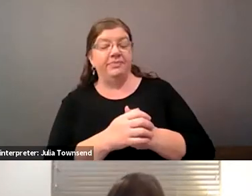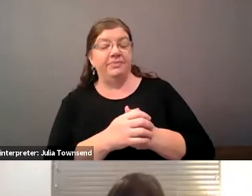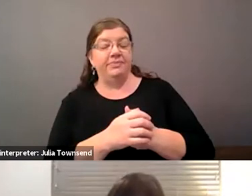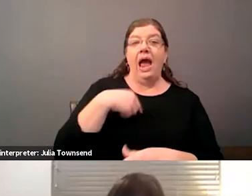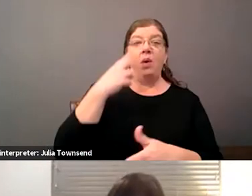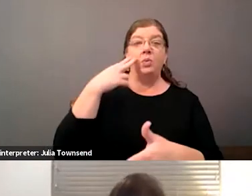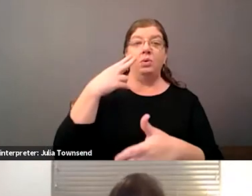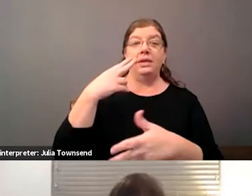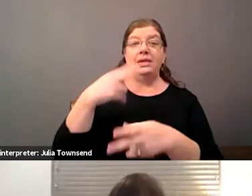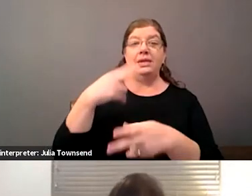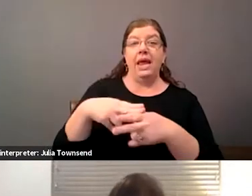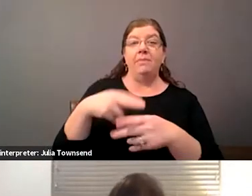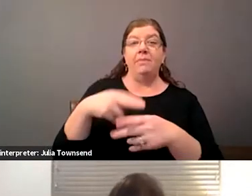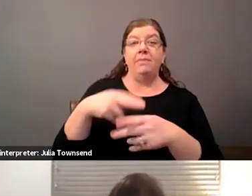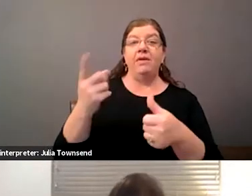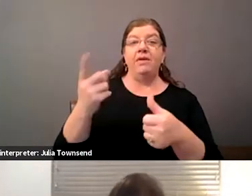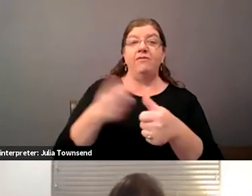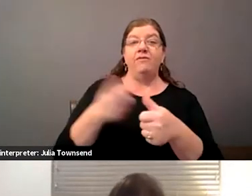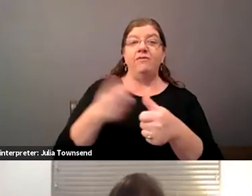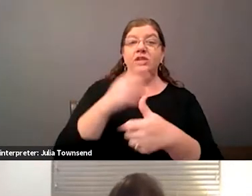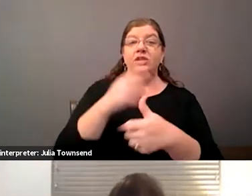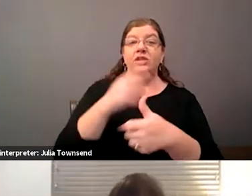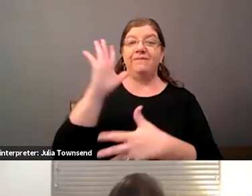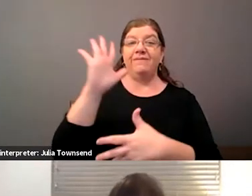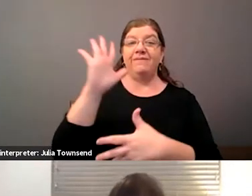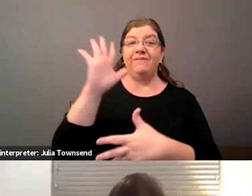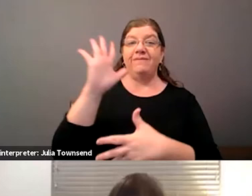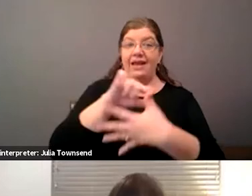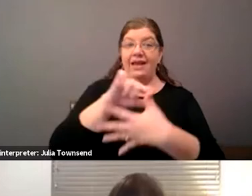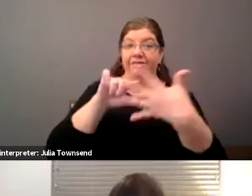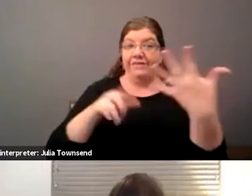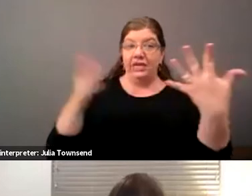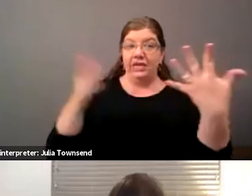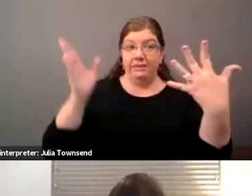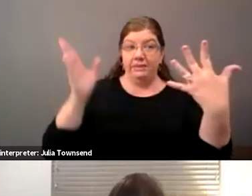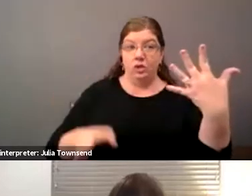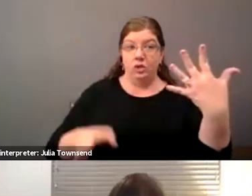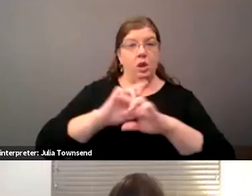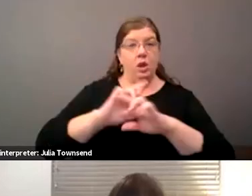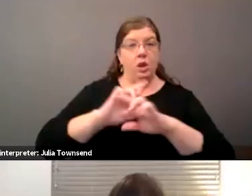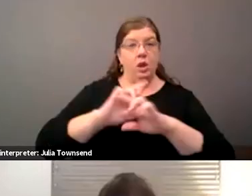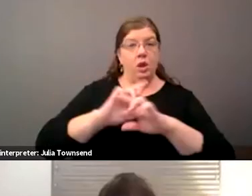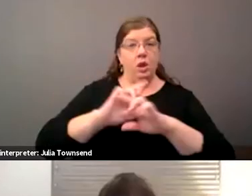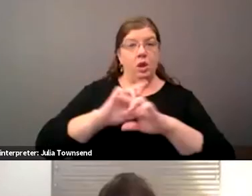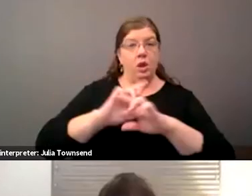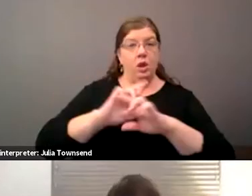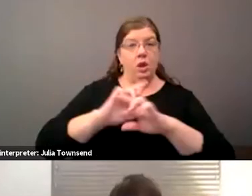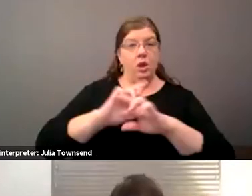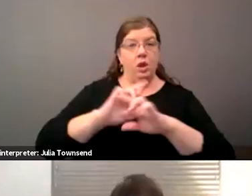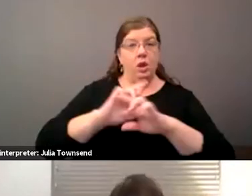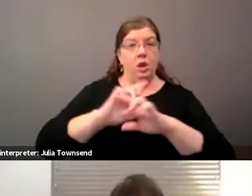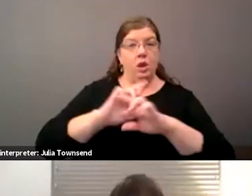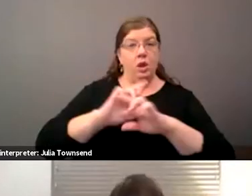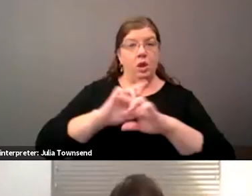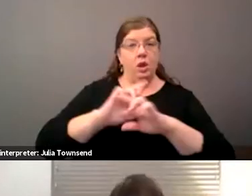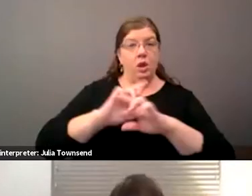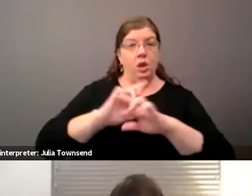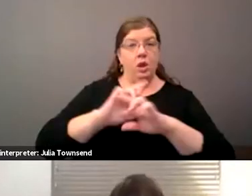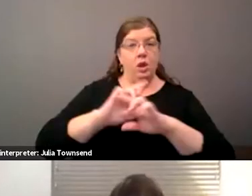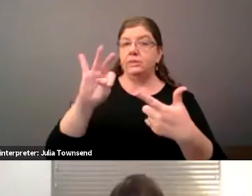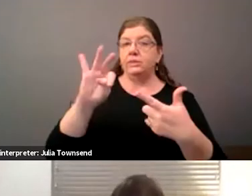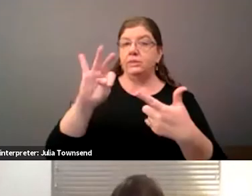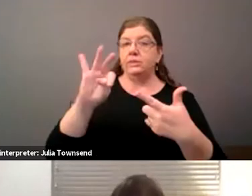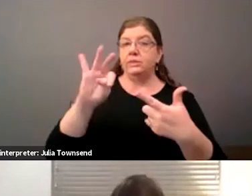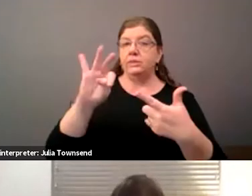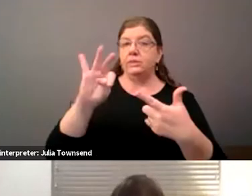first five uh speakers so they can be ready i will start with sunita beal sheridan rosenberg roseanne